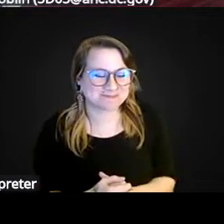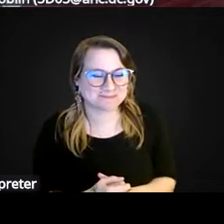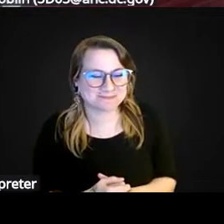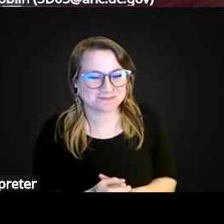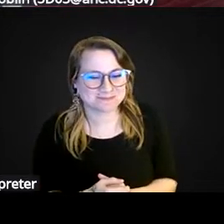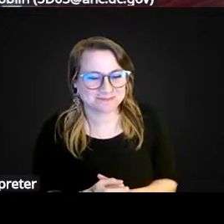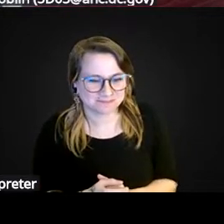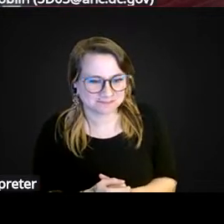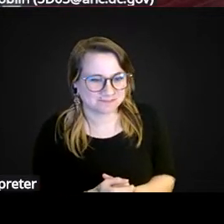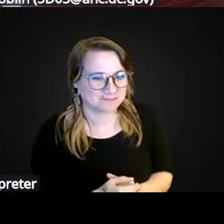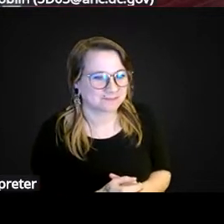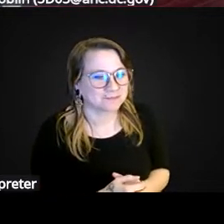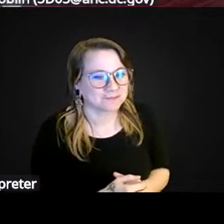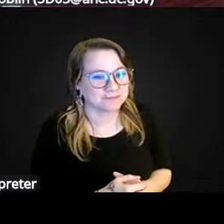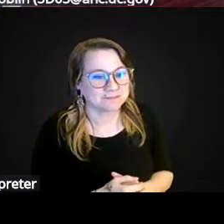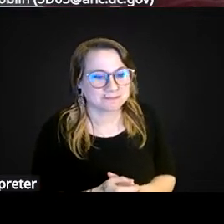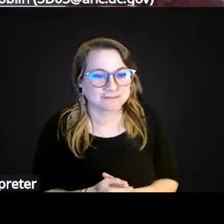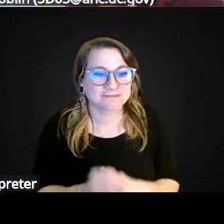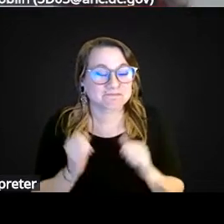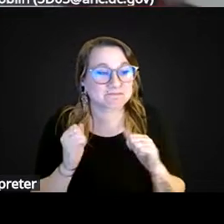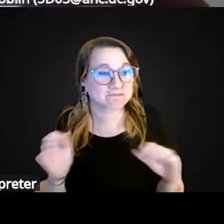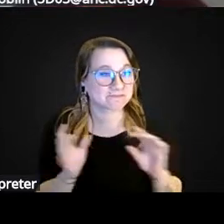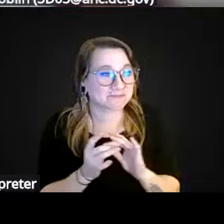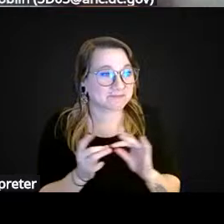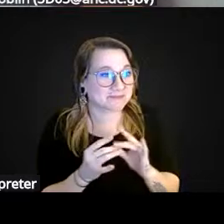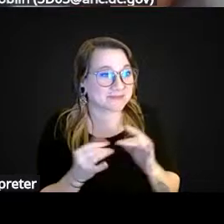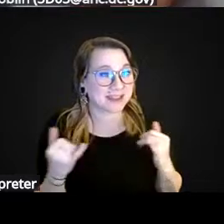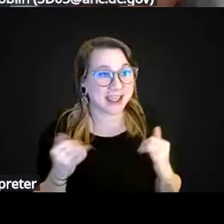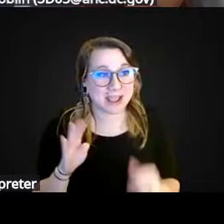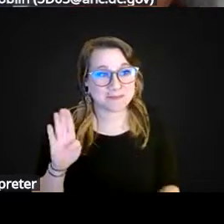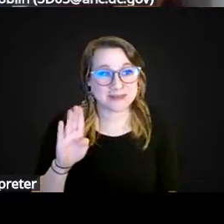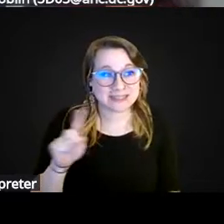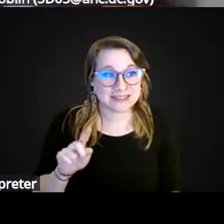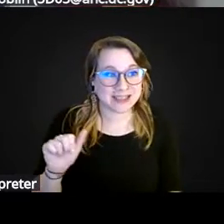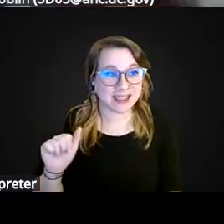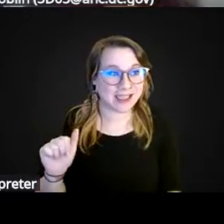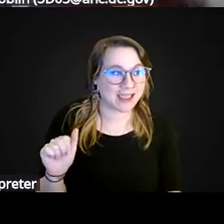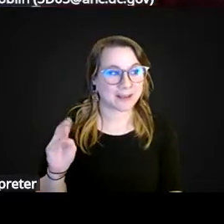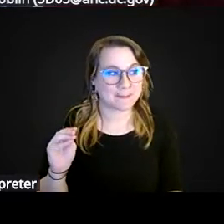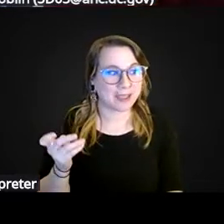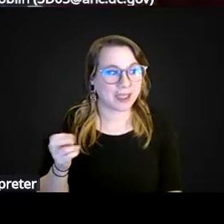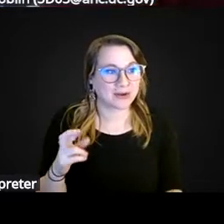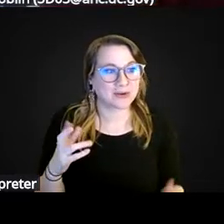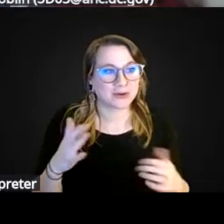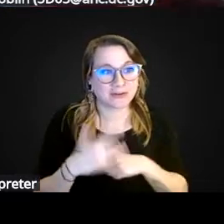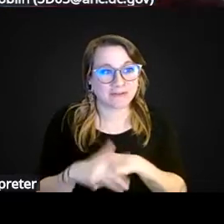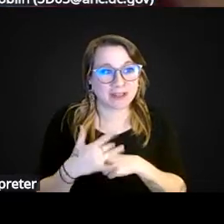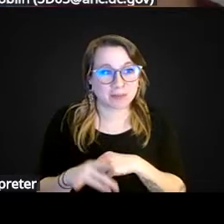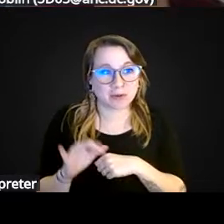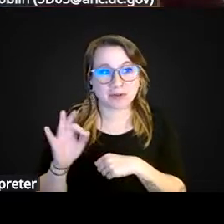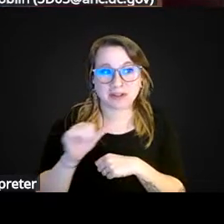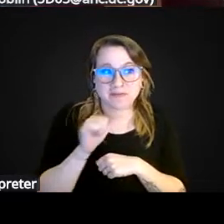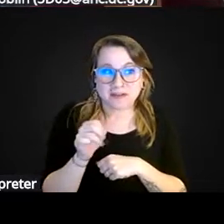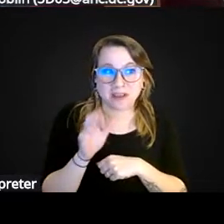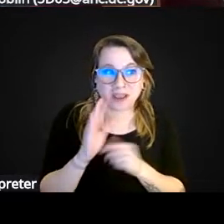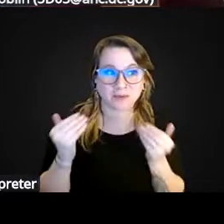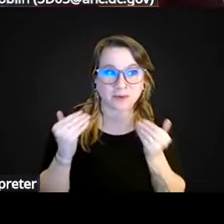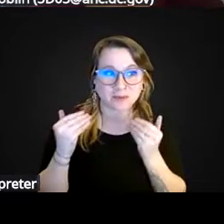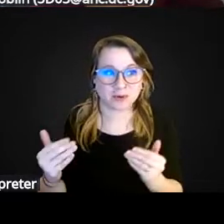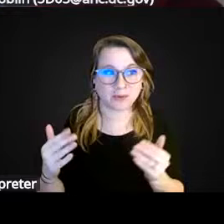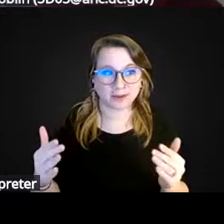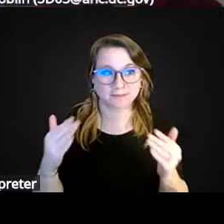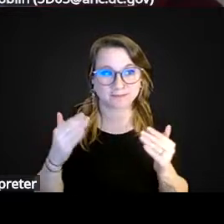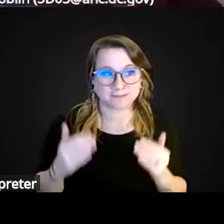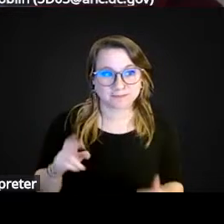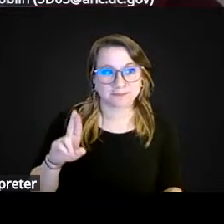With that being said, do we have our folks for the BZA matter available? If not, we'll go ahead and move to Commissioner